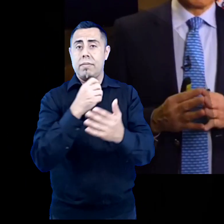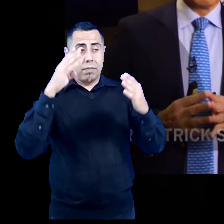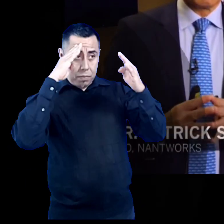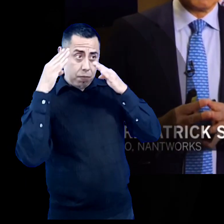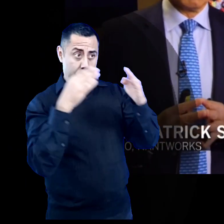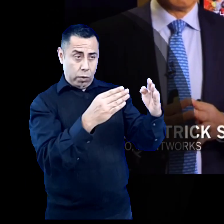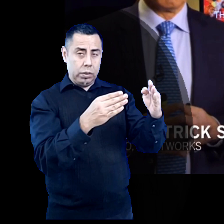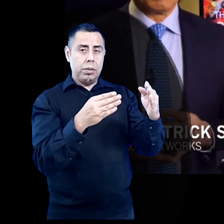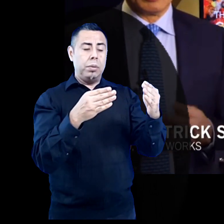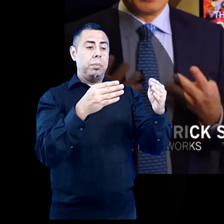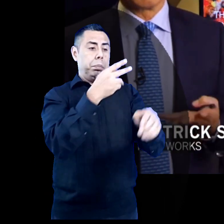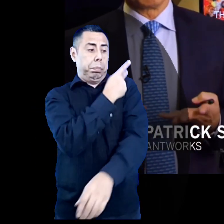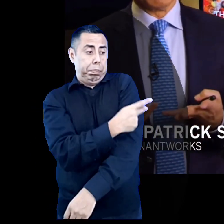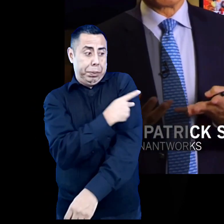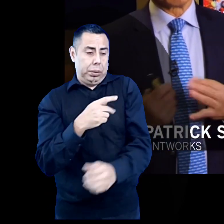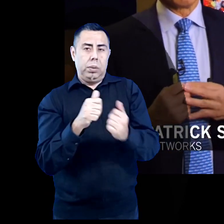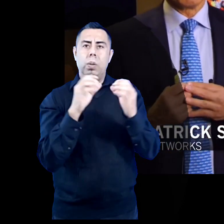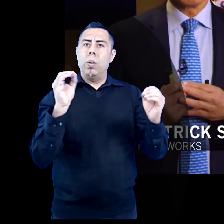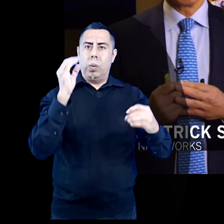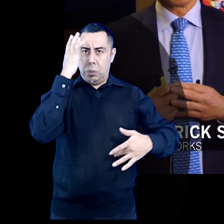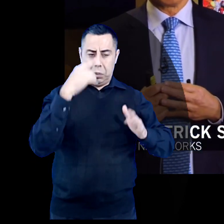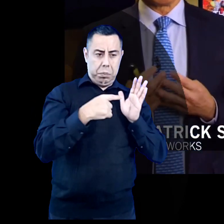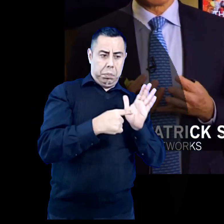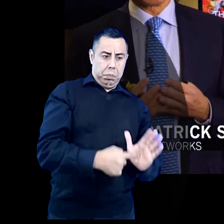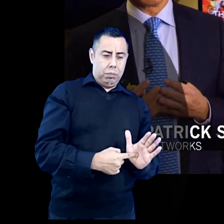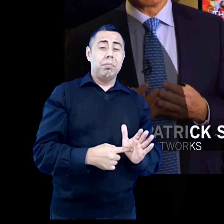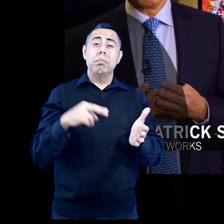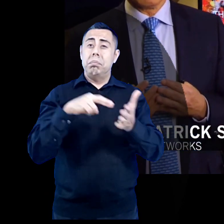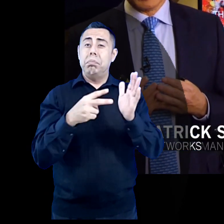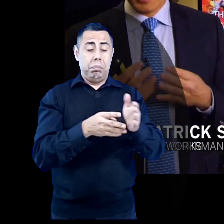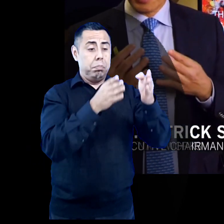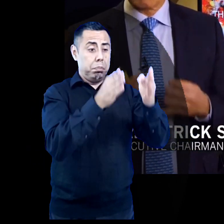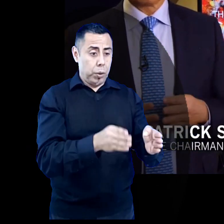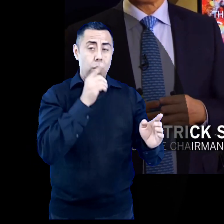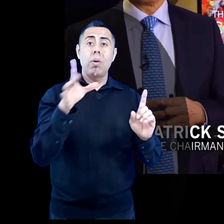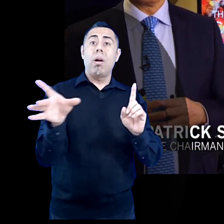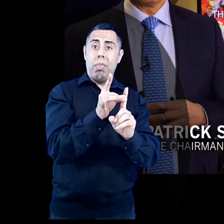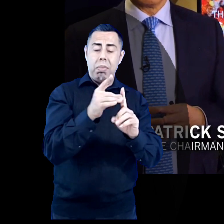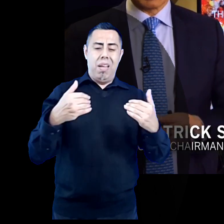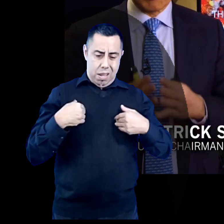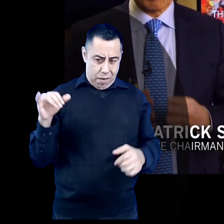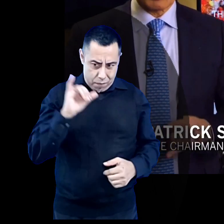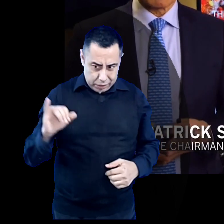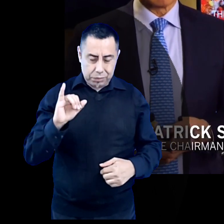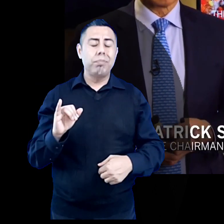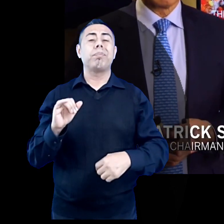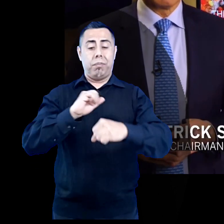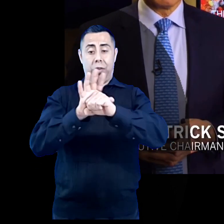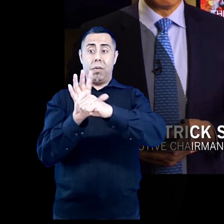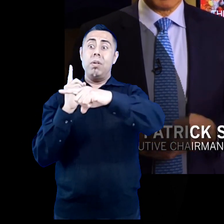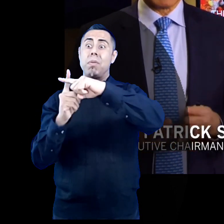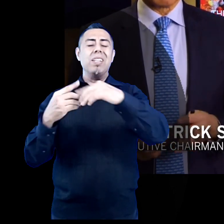Let's turn our attention to the asymptomatic patient, the patient that is infected, is COVID